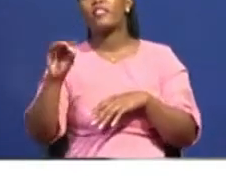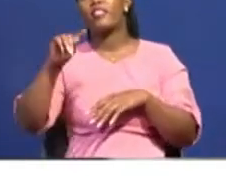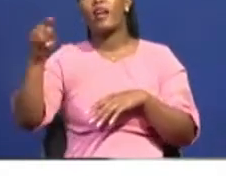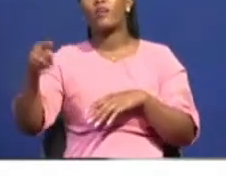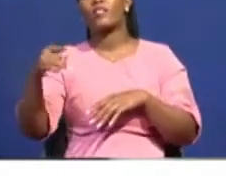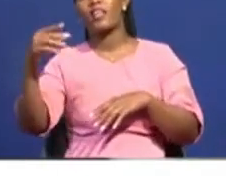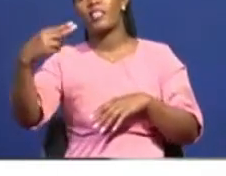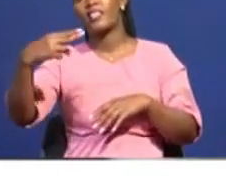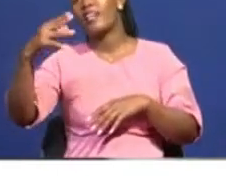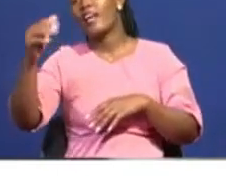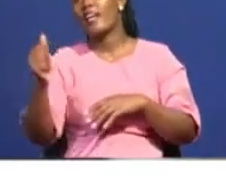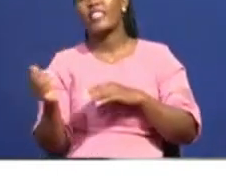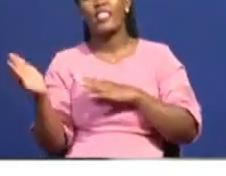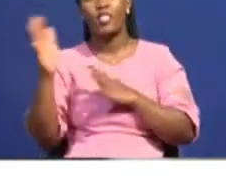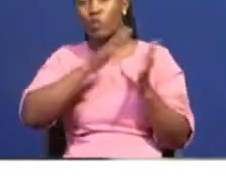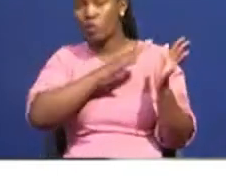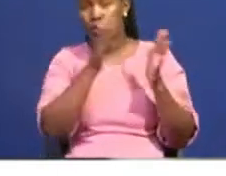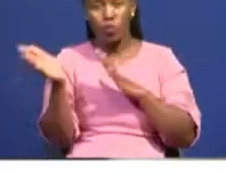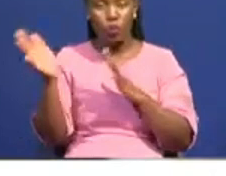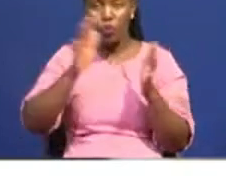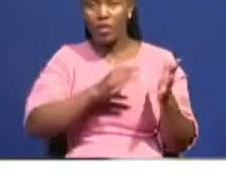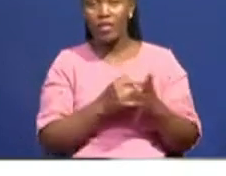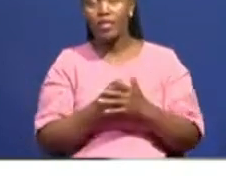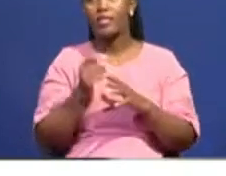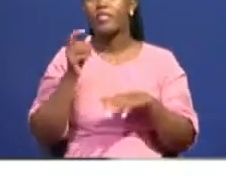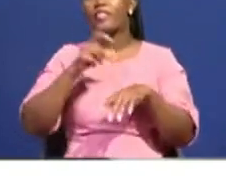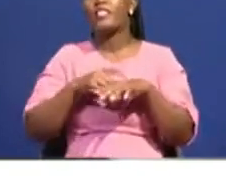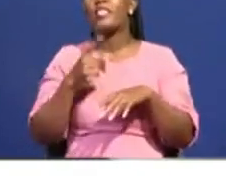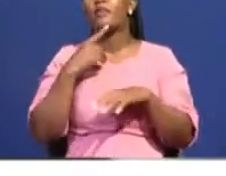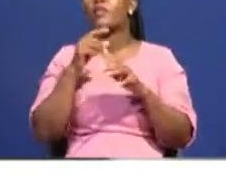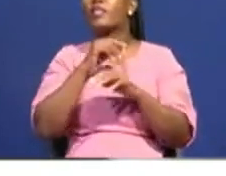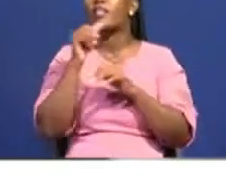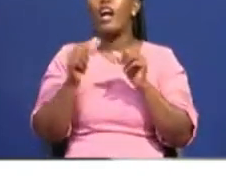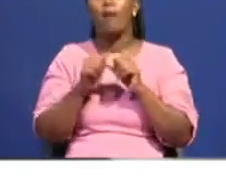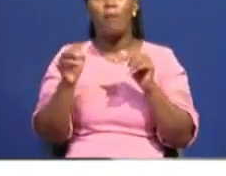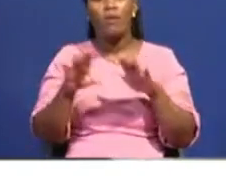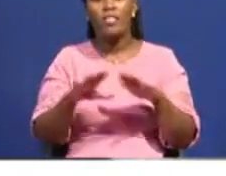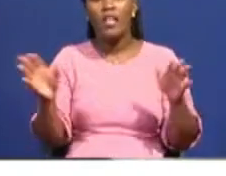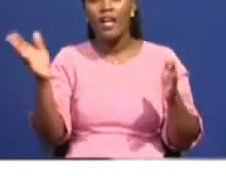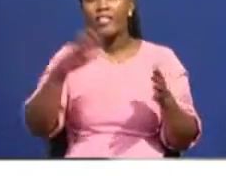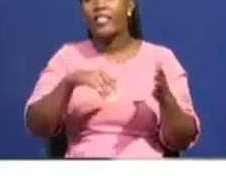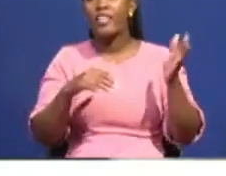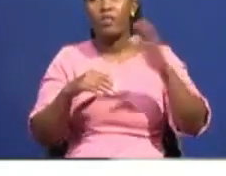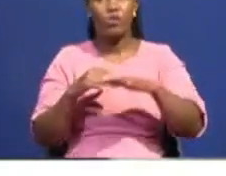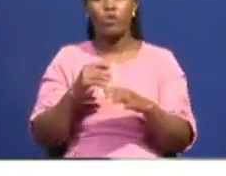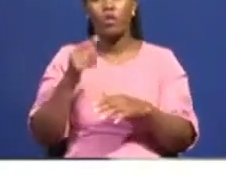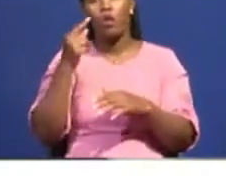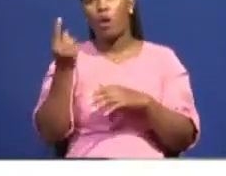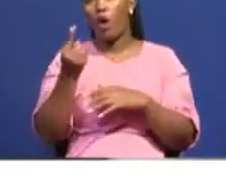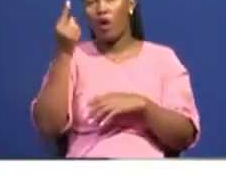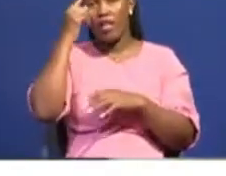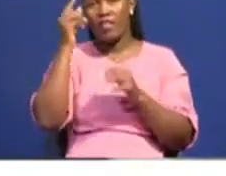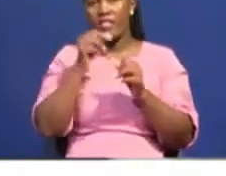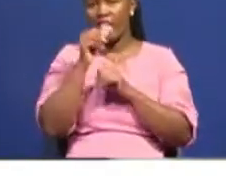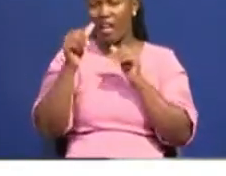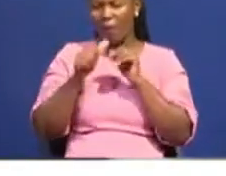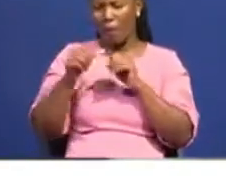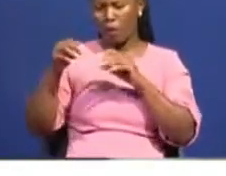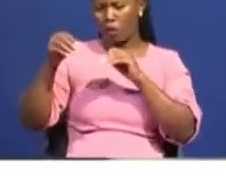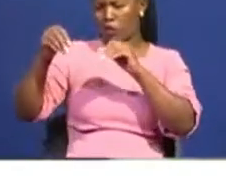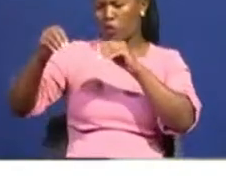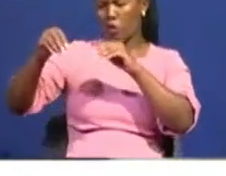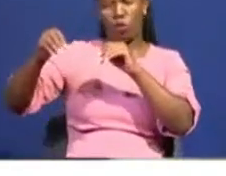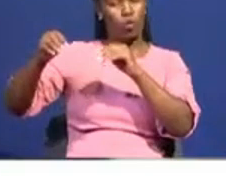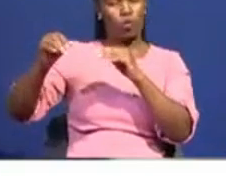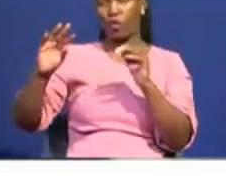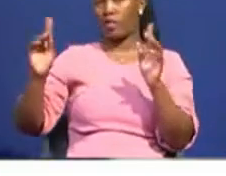invasive weed. So when you're talking about land restoration, don't just think about Mumanyoko Undongo, where soil erosion is happening. It